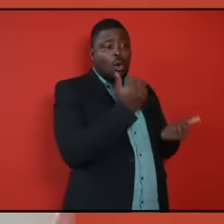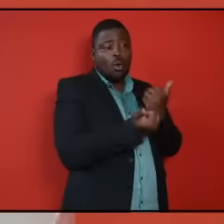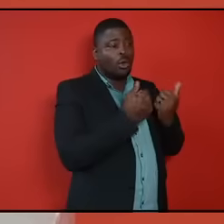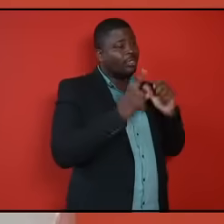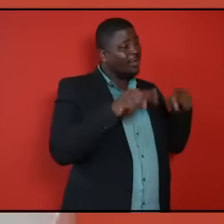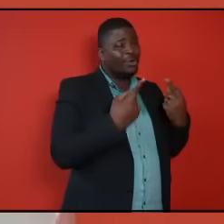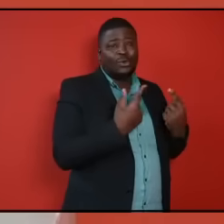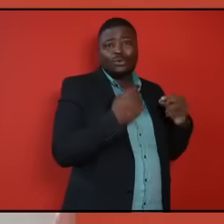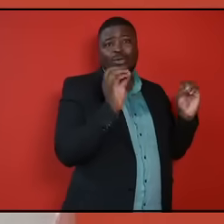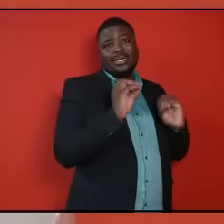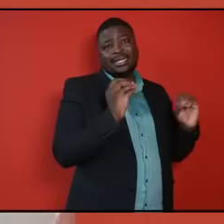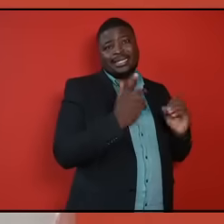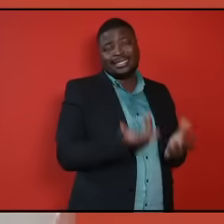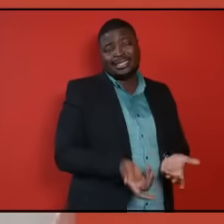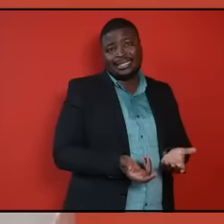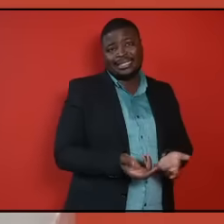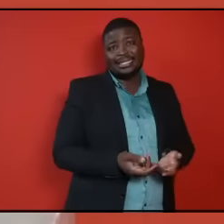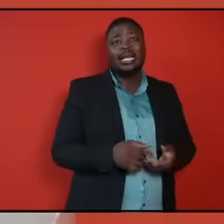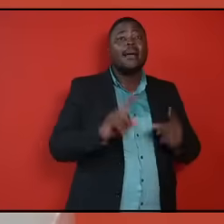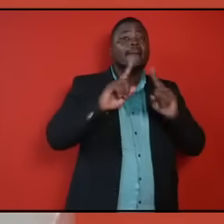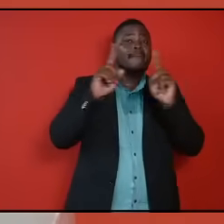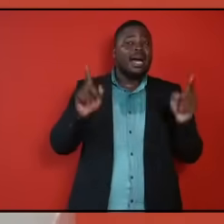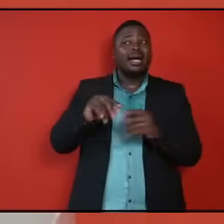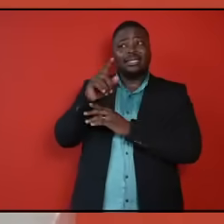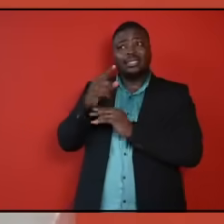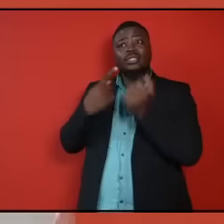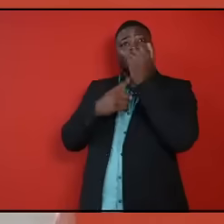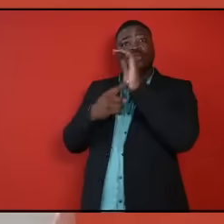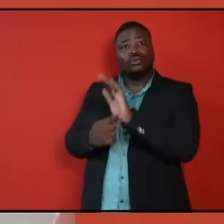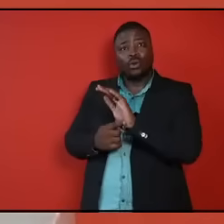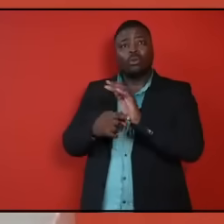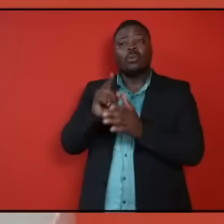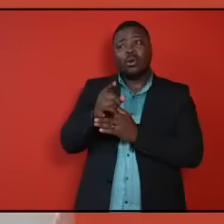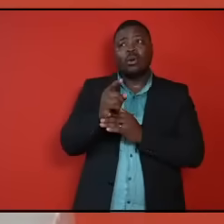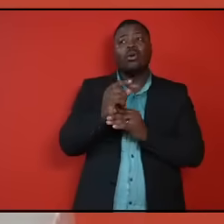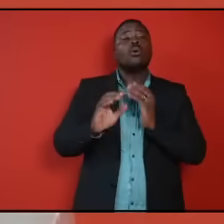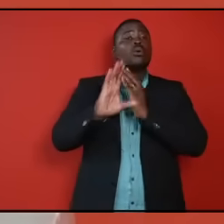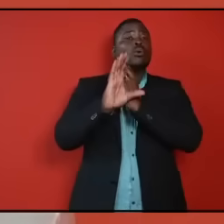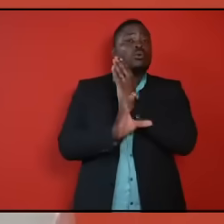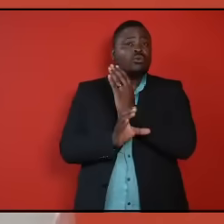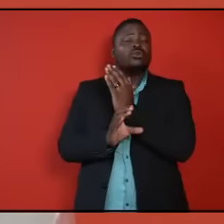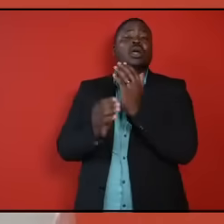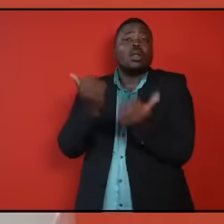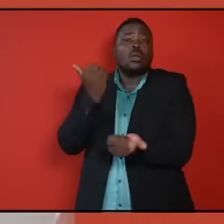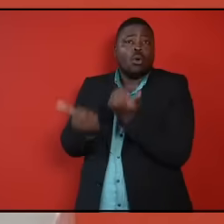This puts the Constitutional Court's credibility in question.